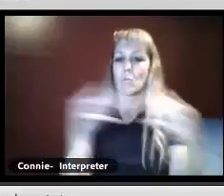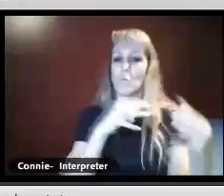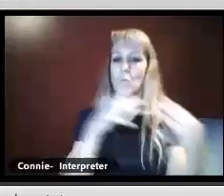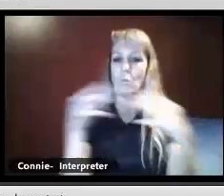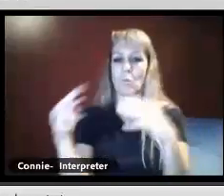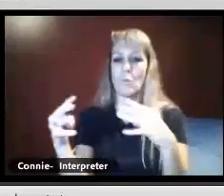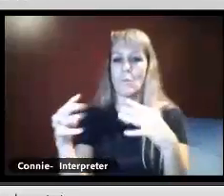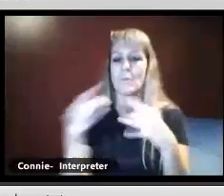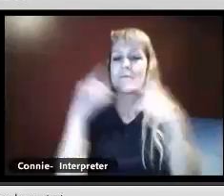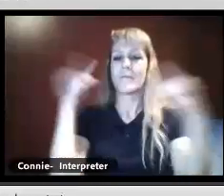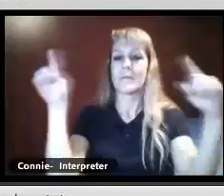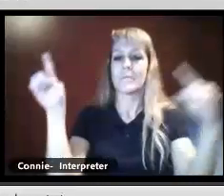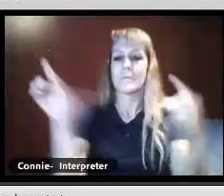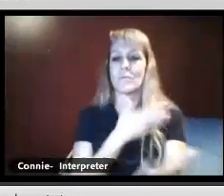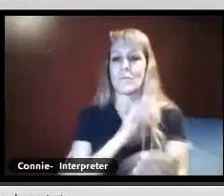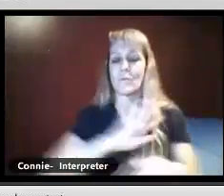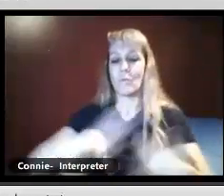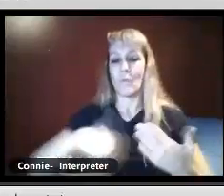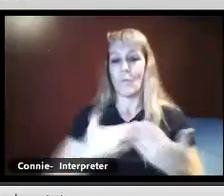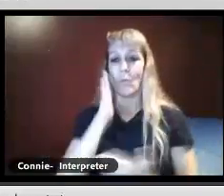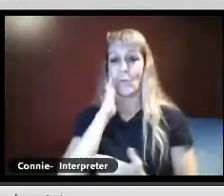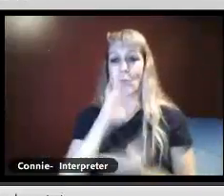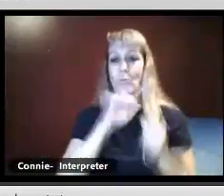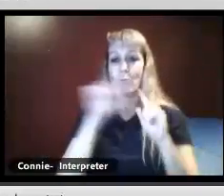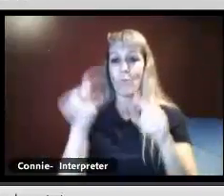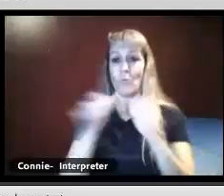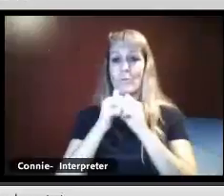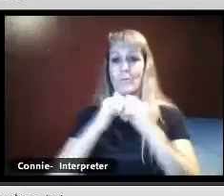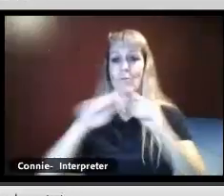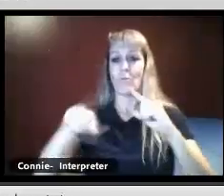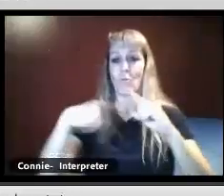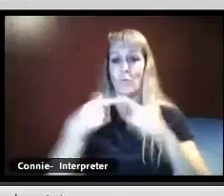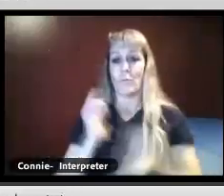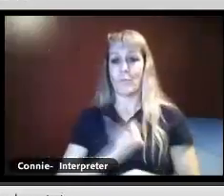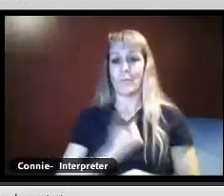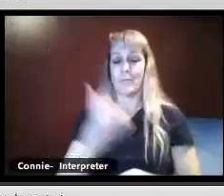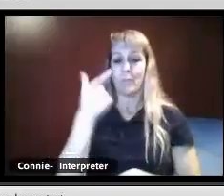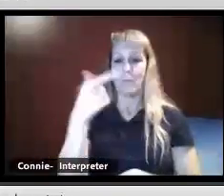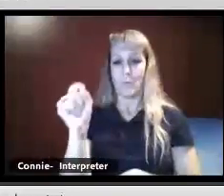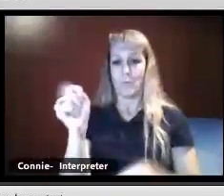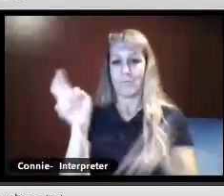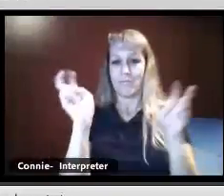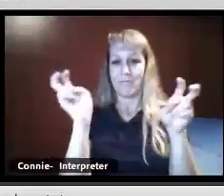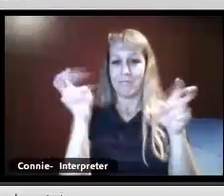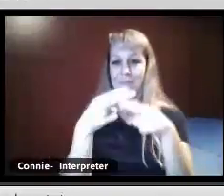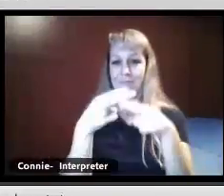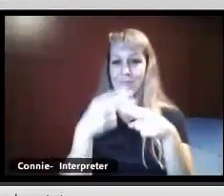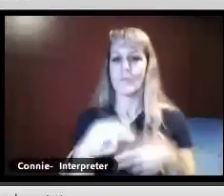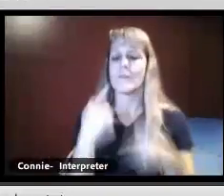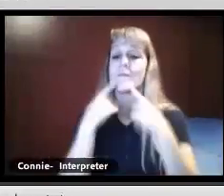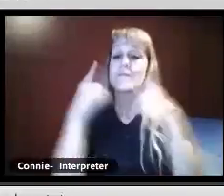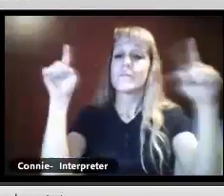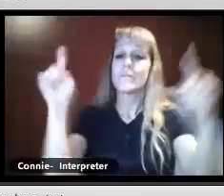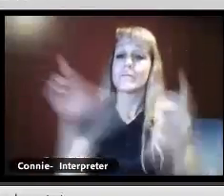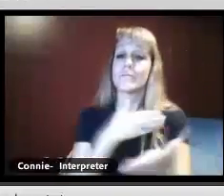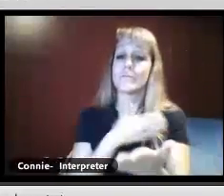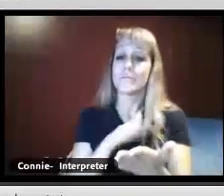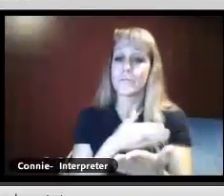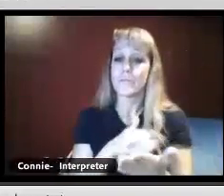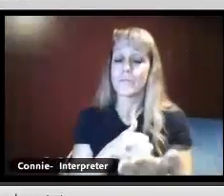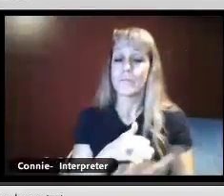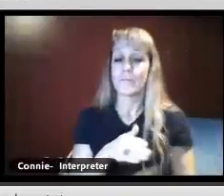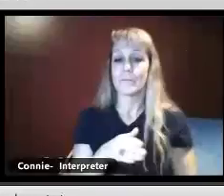All Go Together When We Go," and one of his very famous songs is